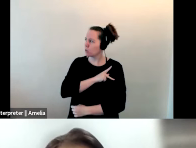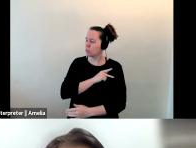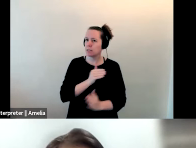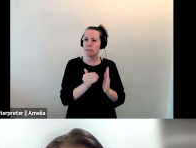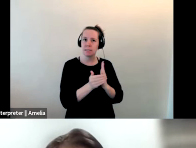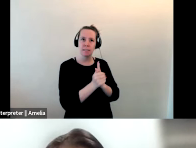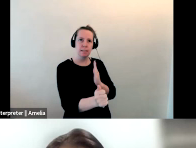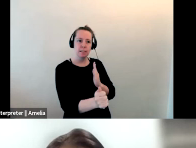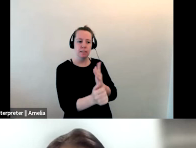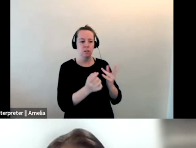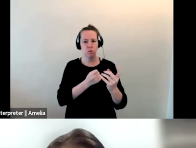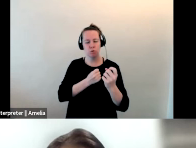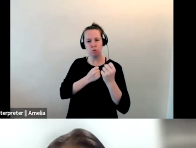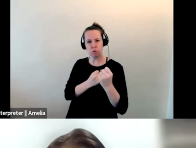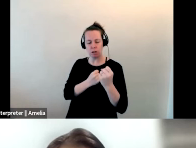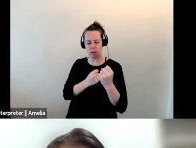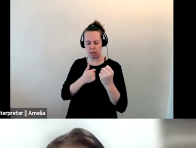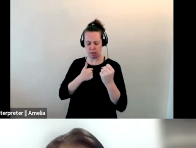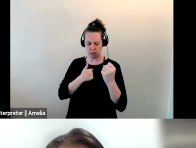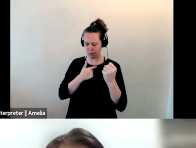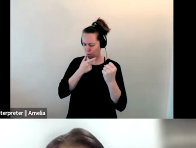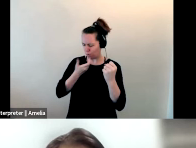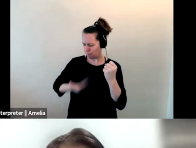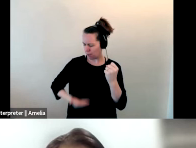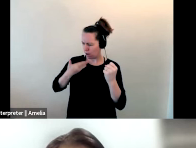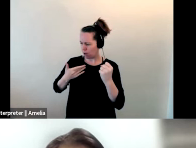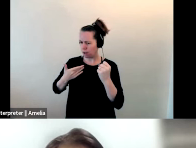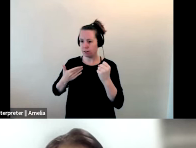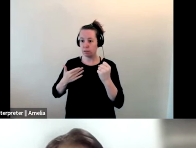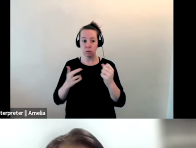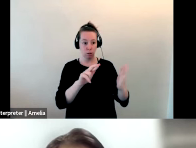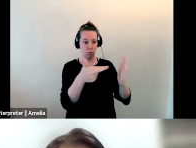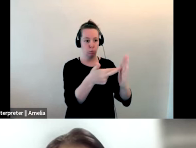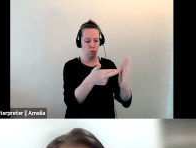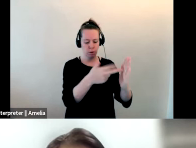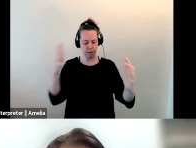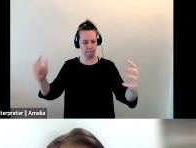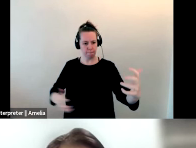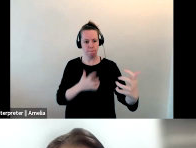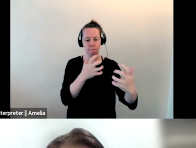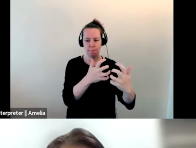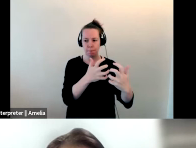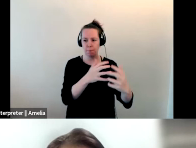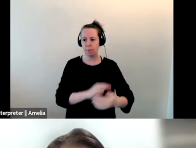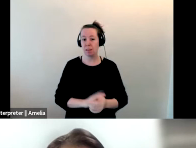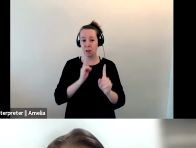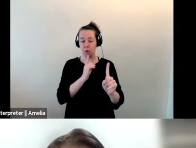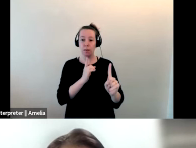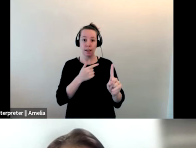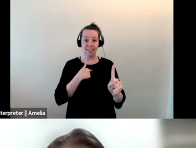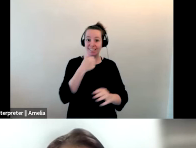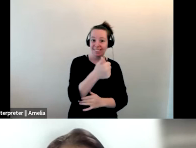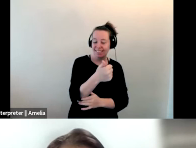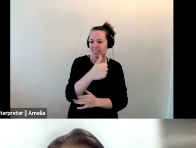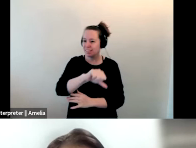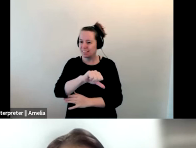or strengths do you bring to a role? So the goal really isn't to tell you you're good at this or bad at this, but really to help give you